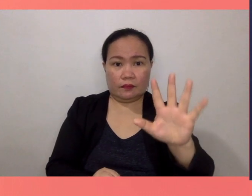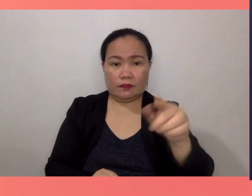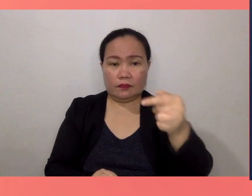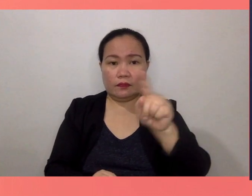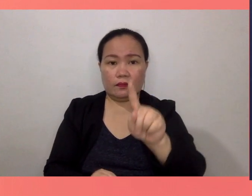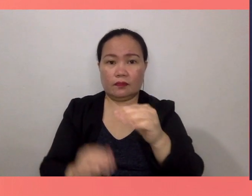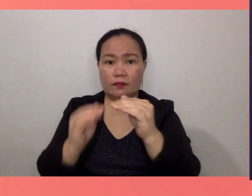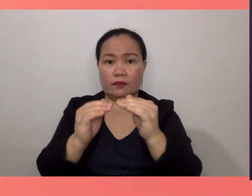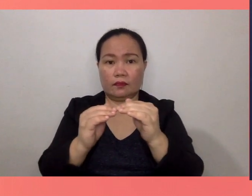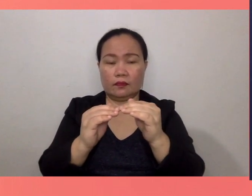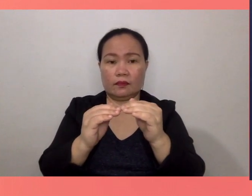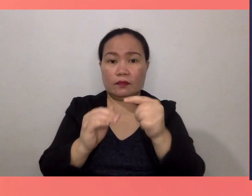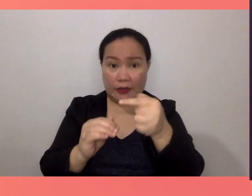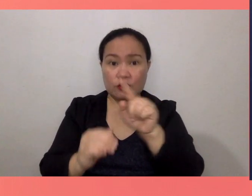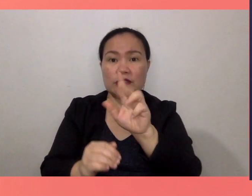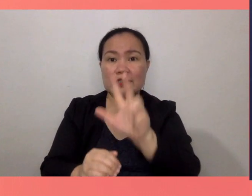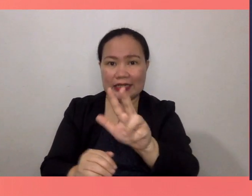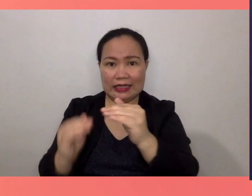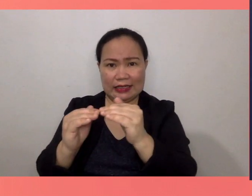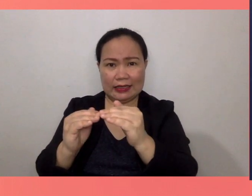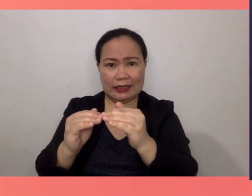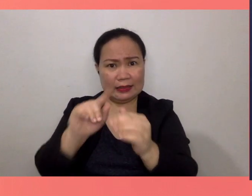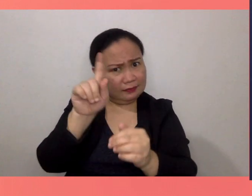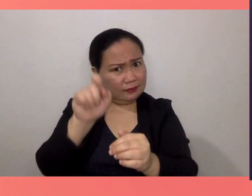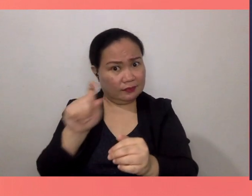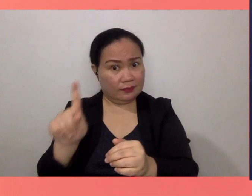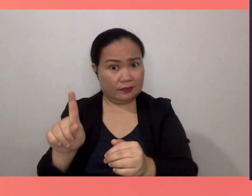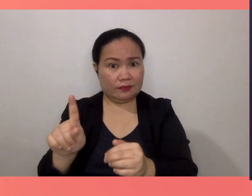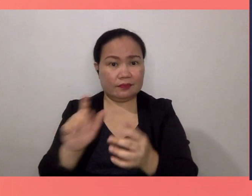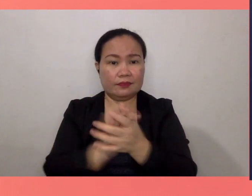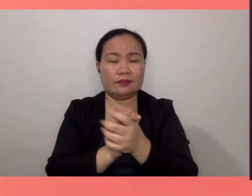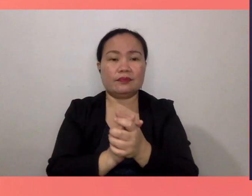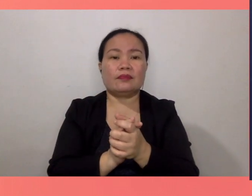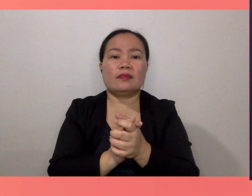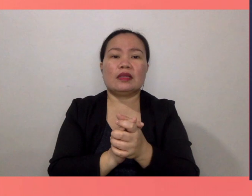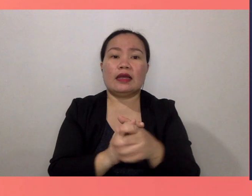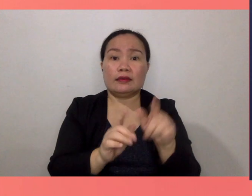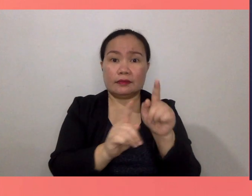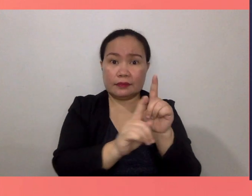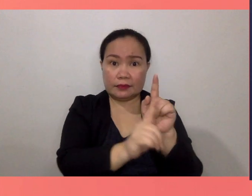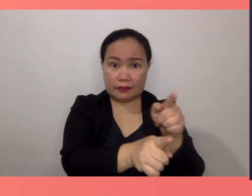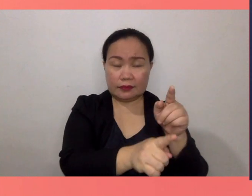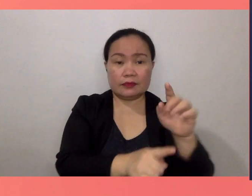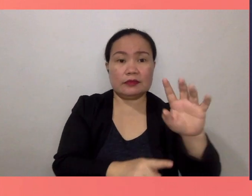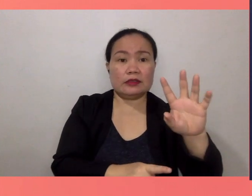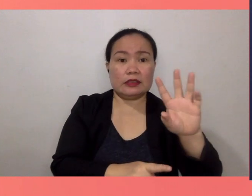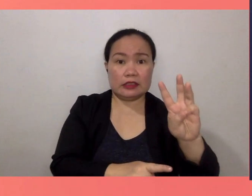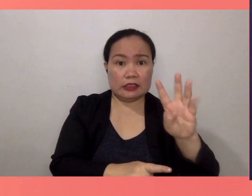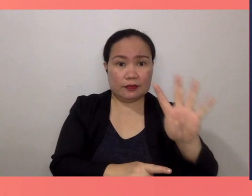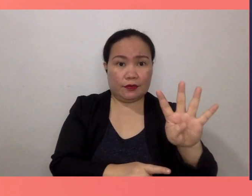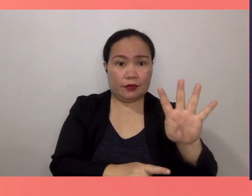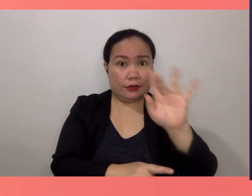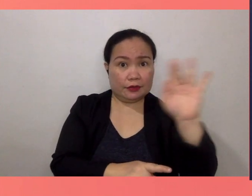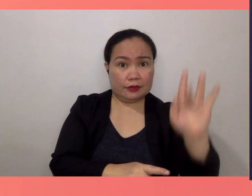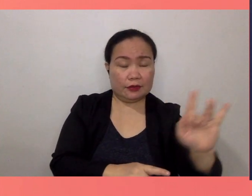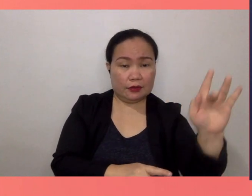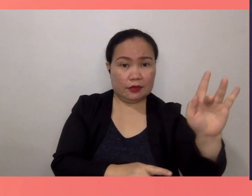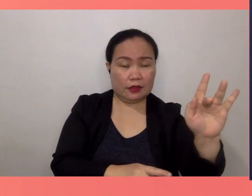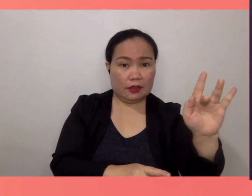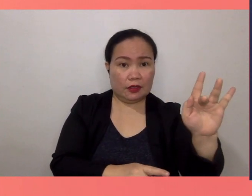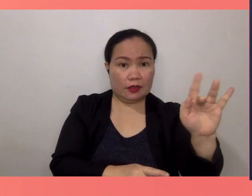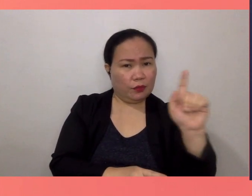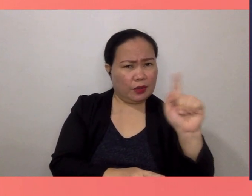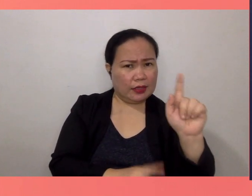minus 3 is equal to 1. And 65 minus 1, the answer is 64. Ang cube root ng